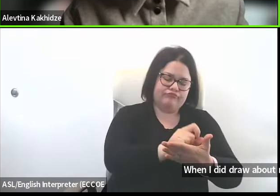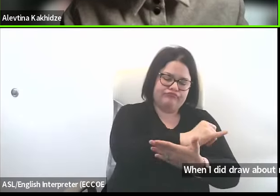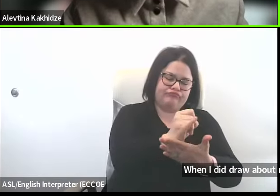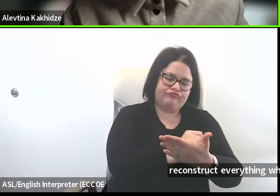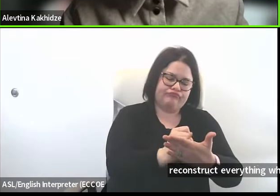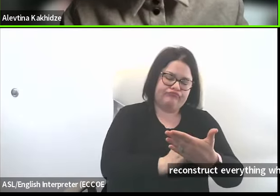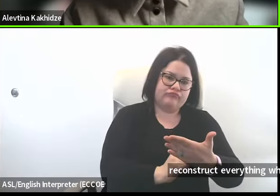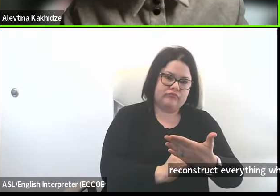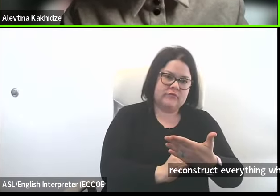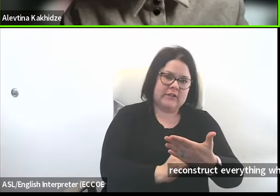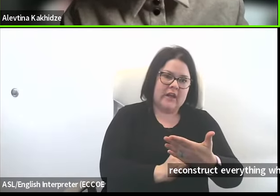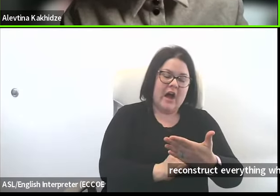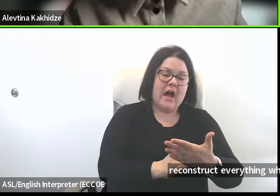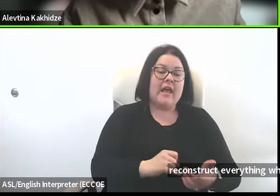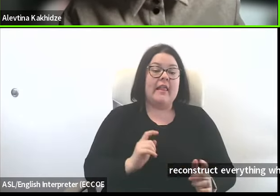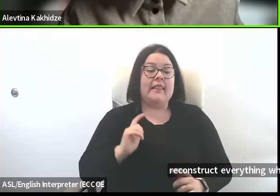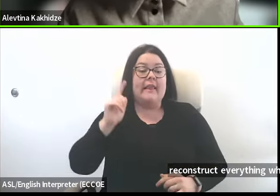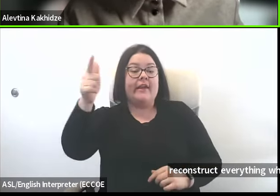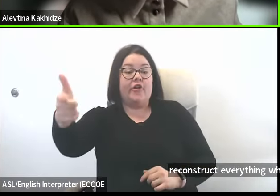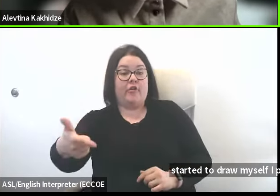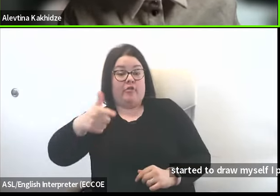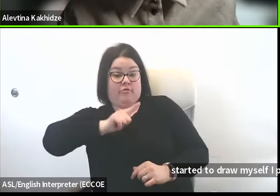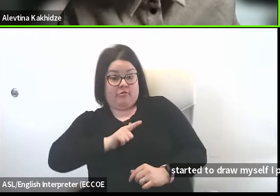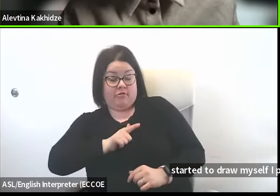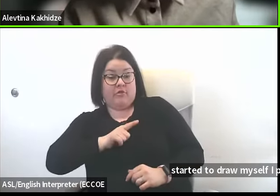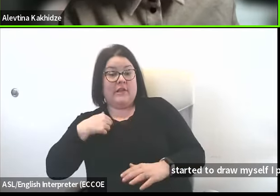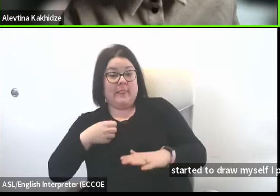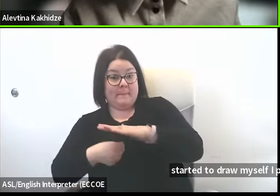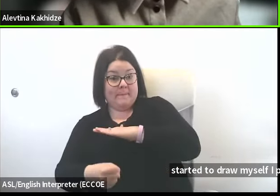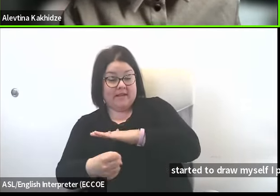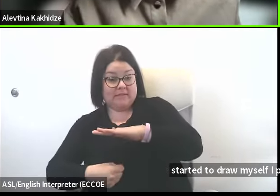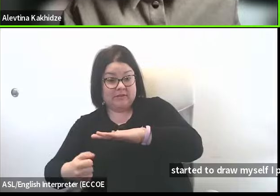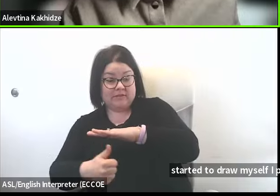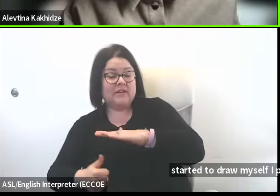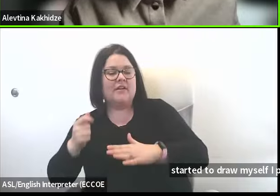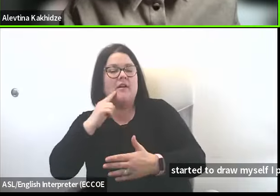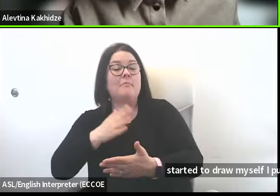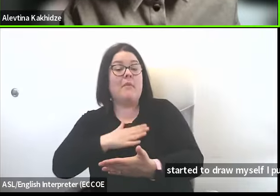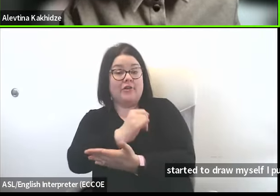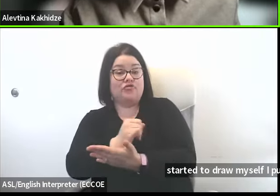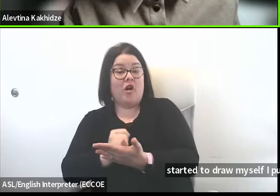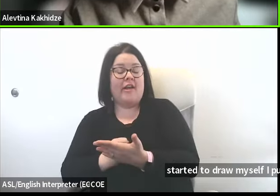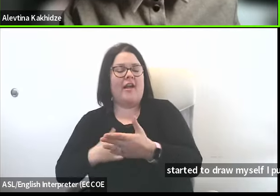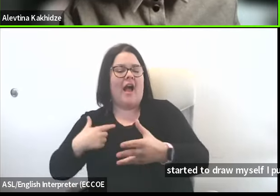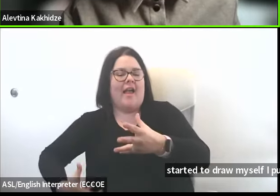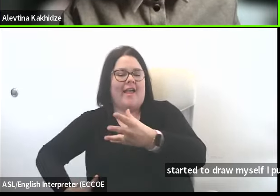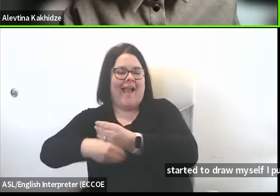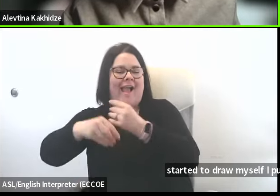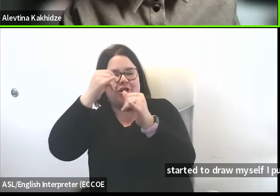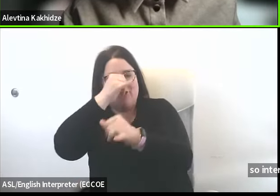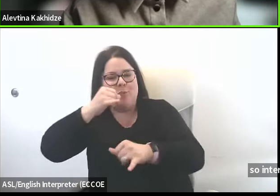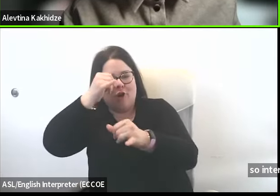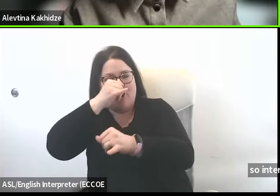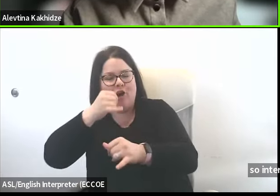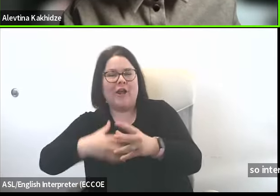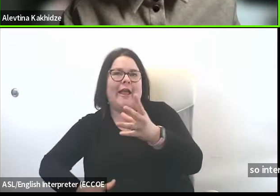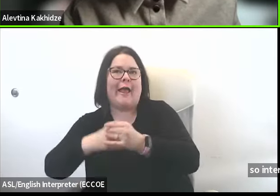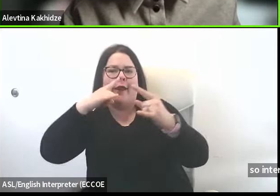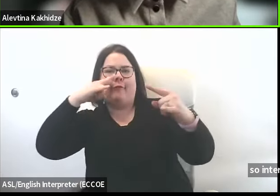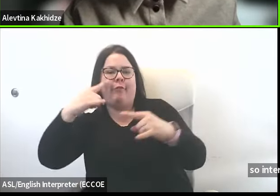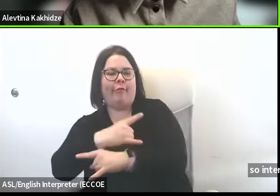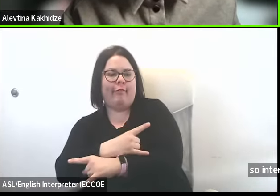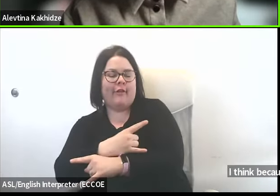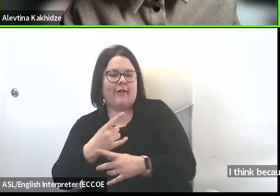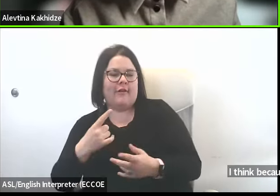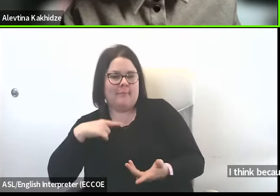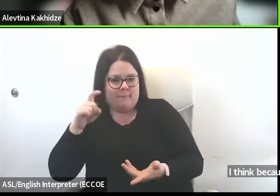I put irony and humor, which is so interesting. I think because I couldn't allow produce any